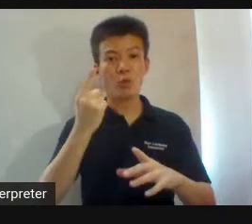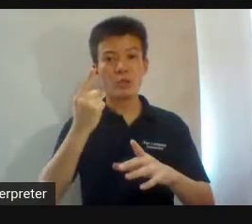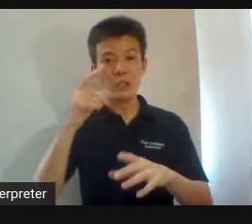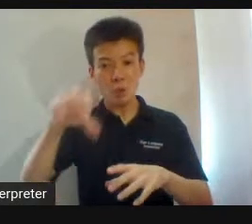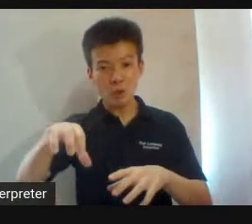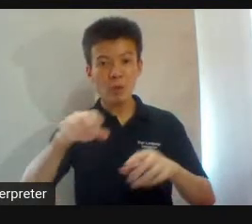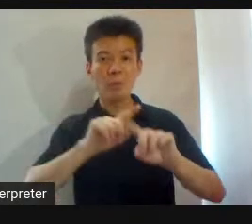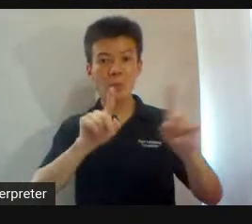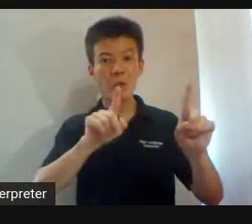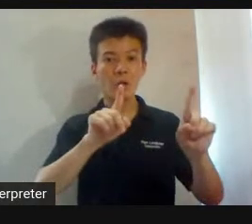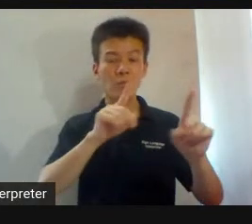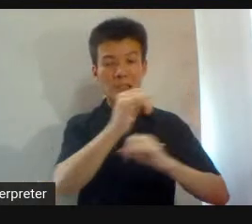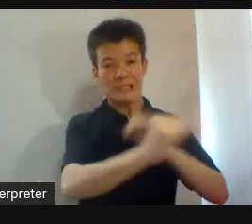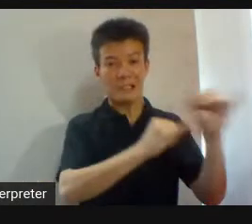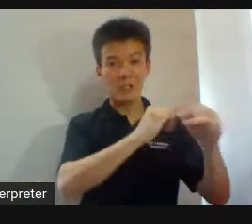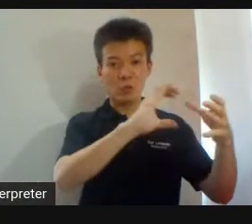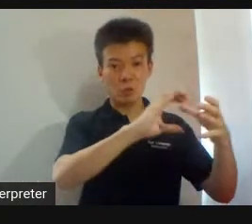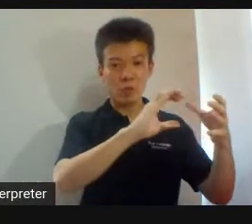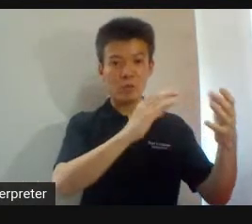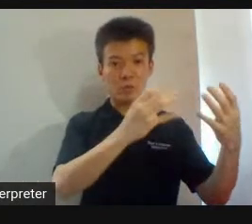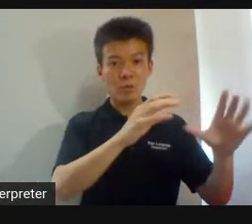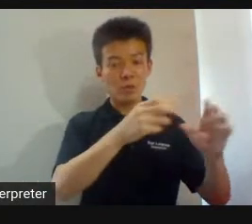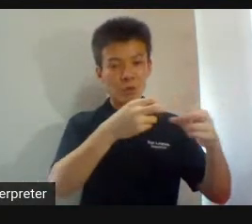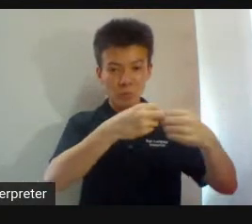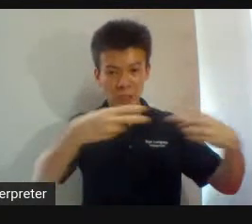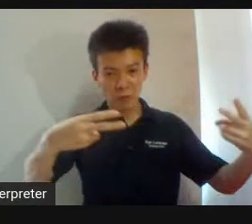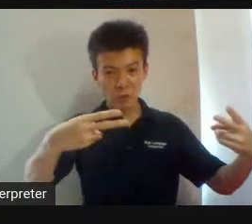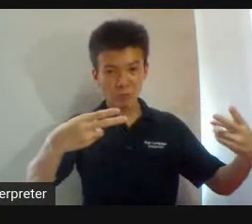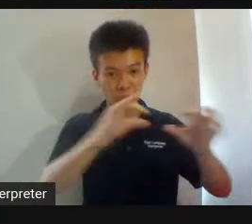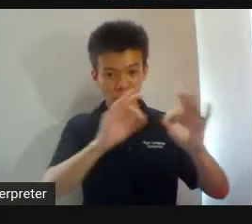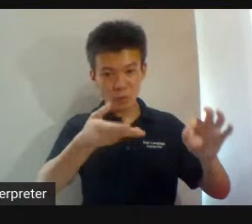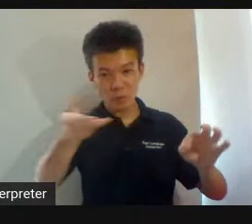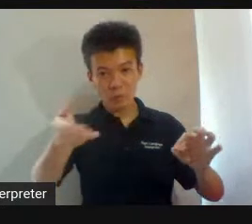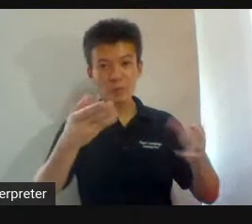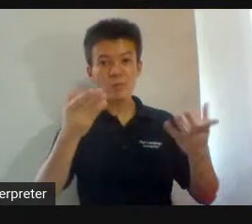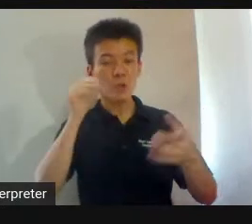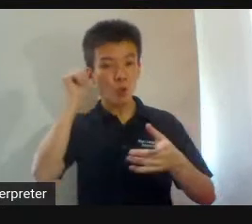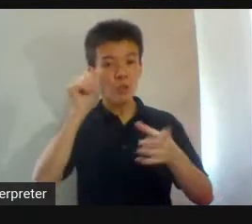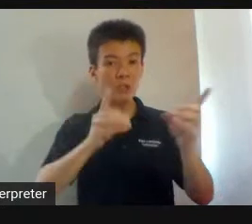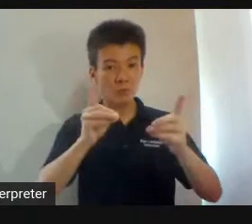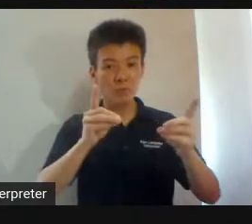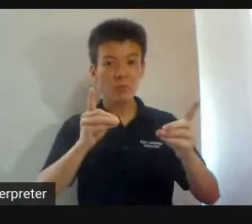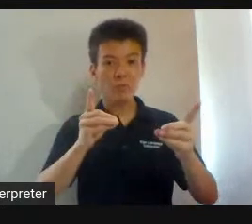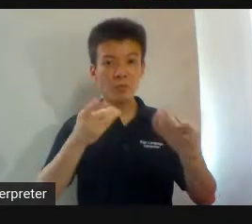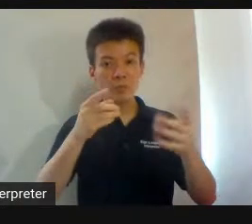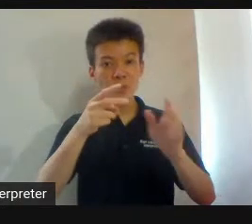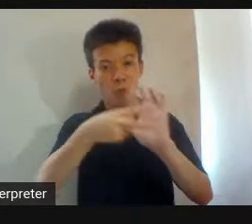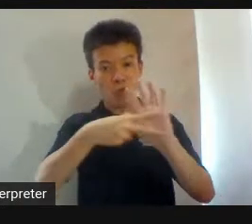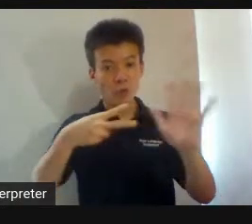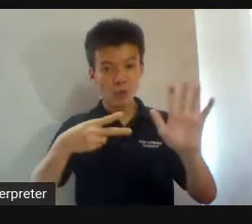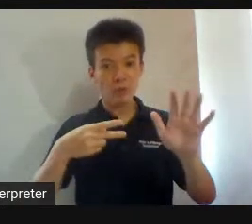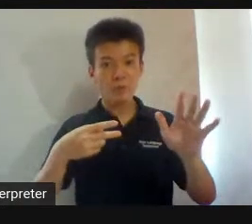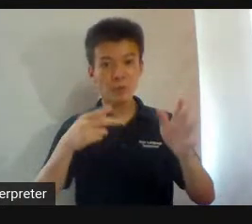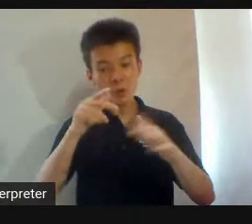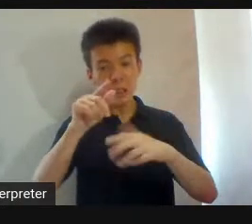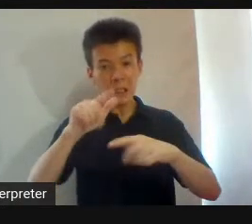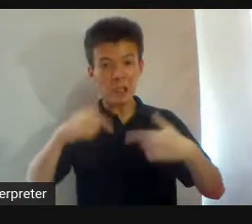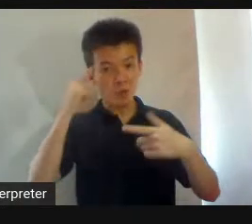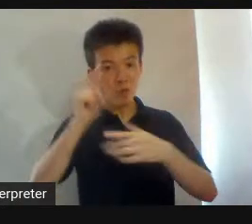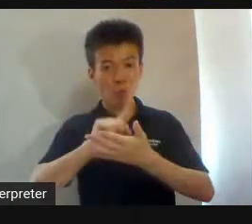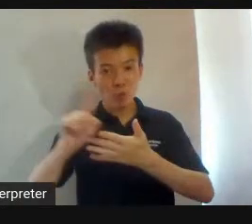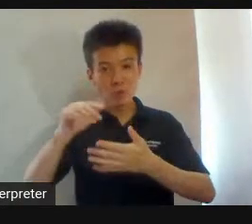but international content where the captions are always there and the audio description version is online for weeks. And at their